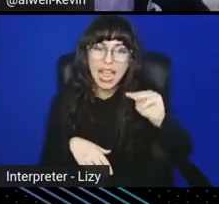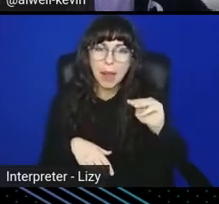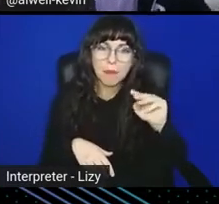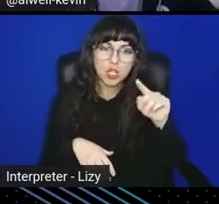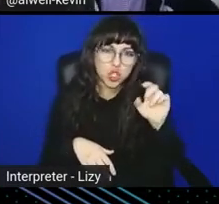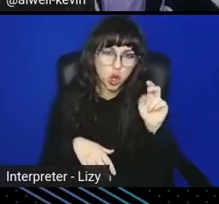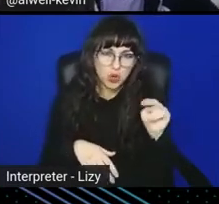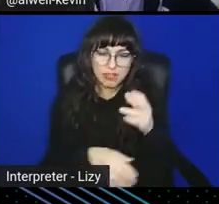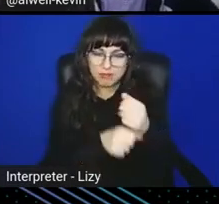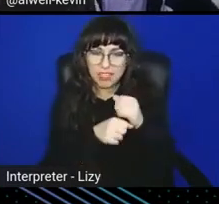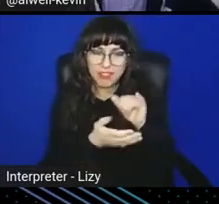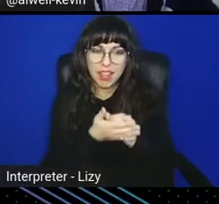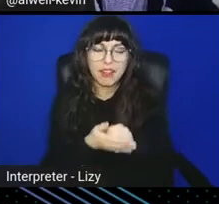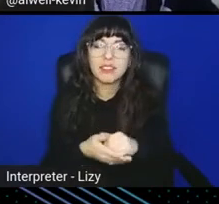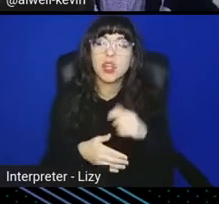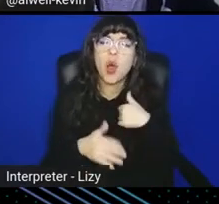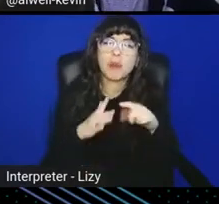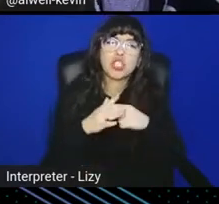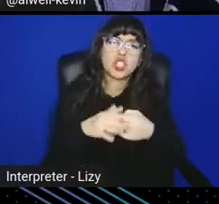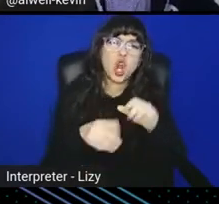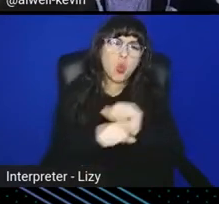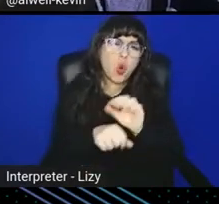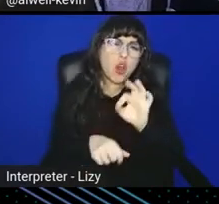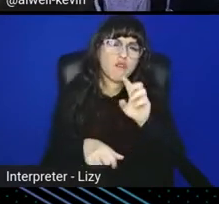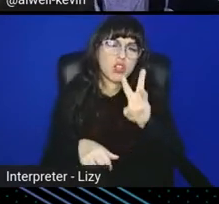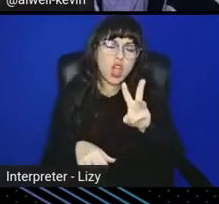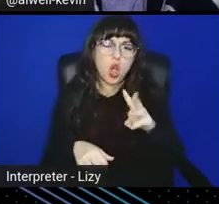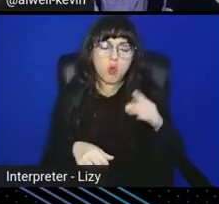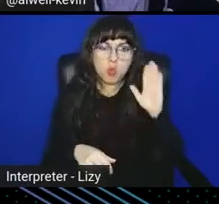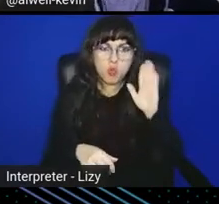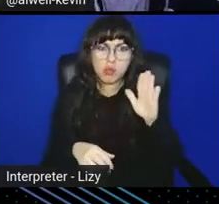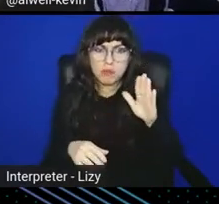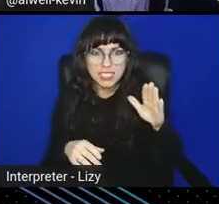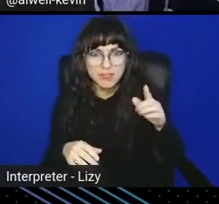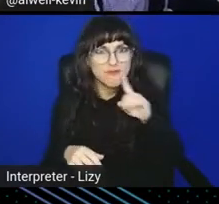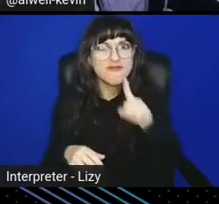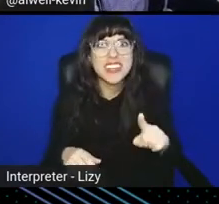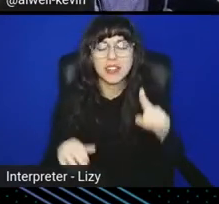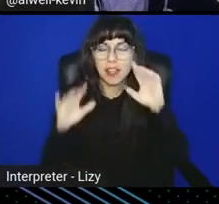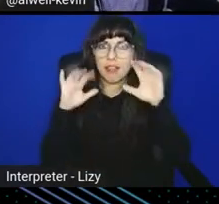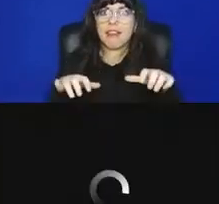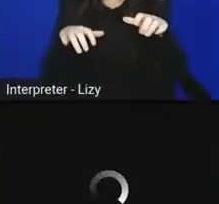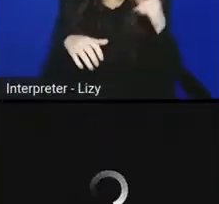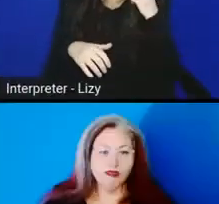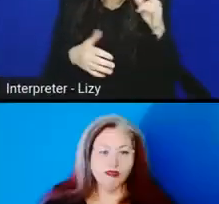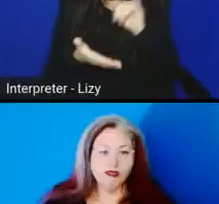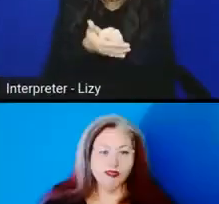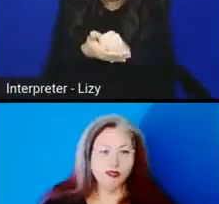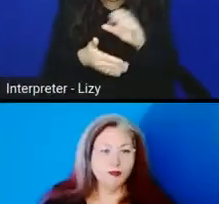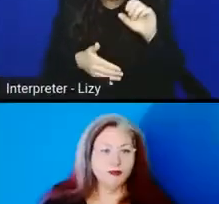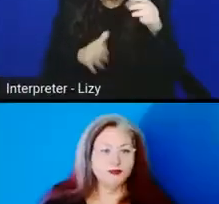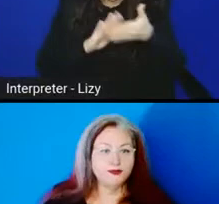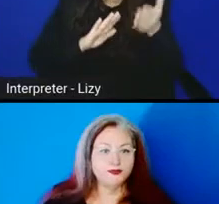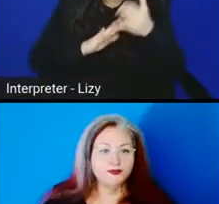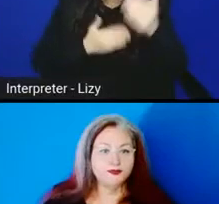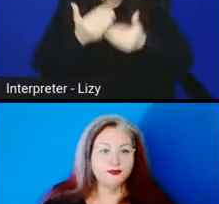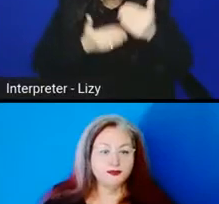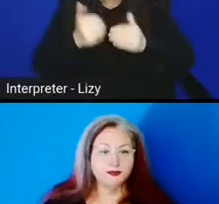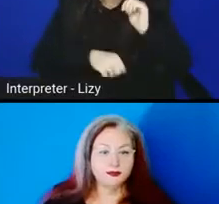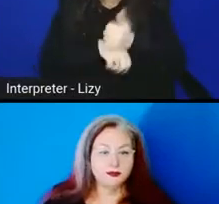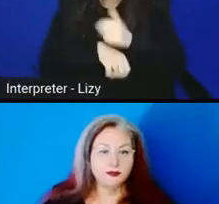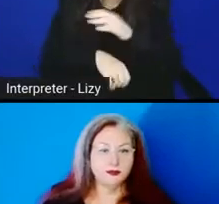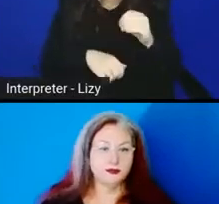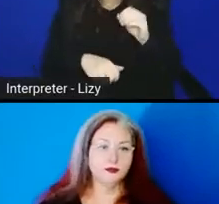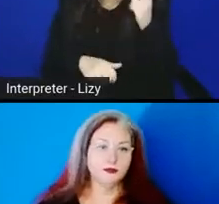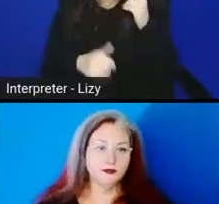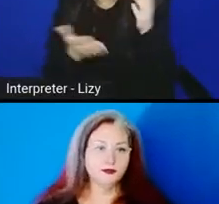off this workflow. It should be really riveting in order to see the auth process take place and our credential be returned.